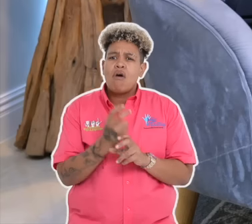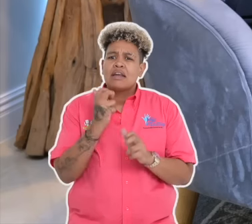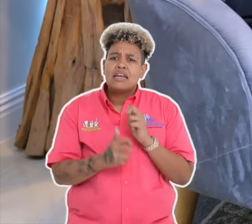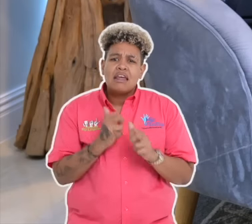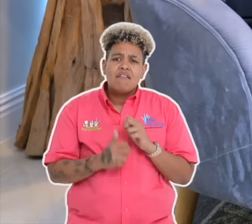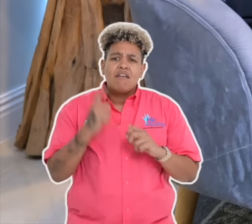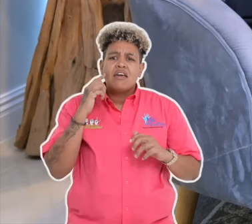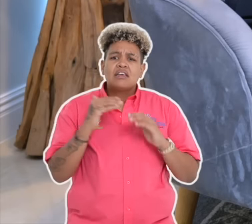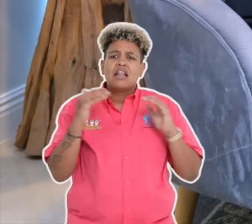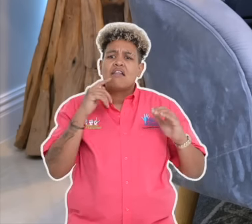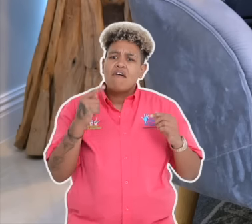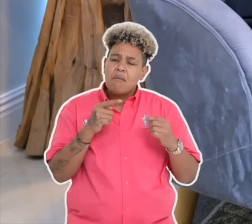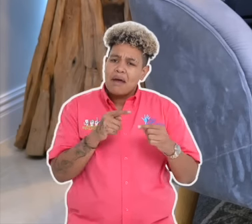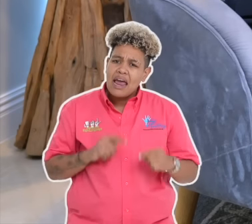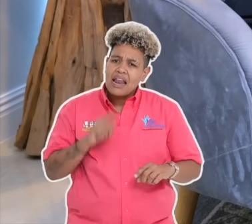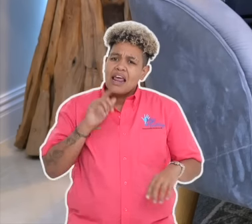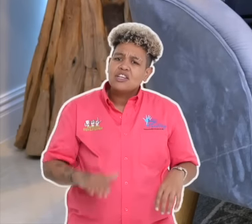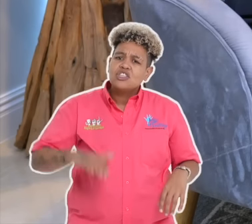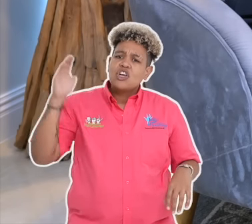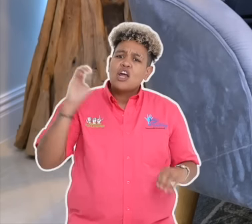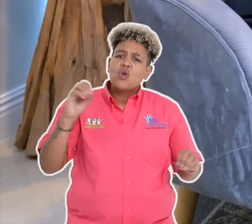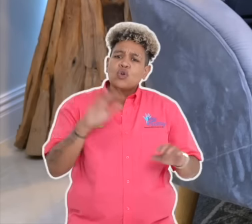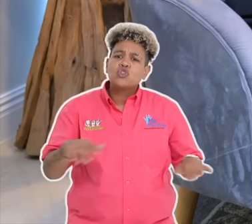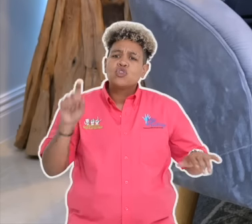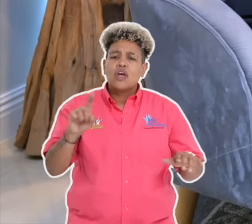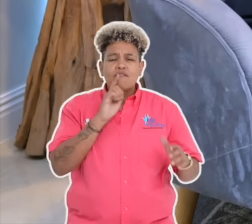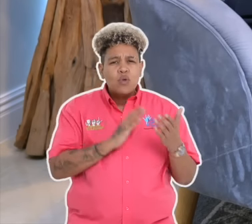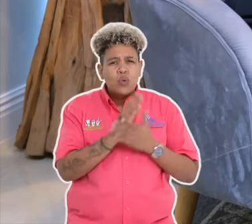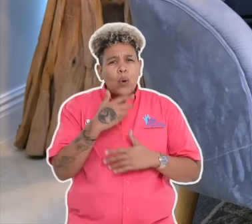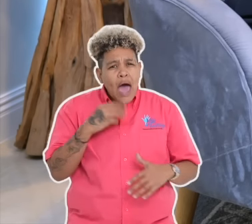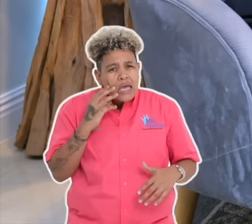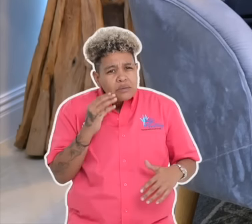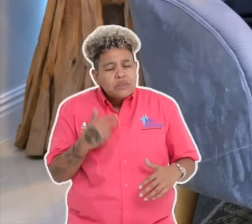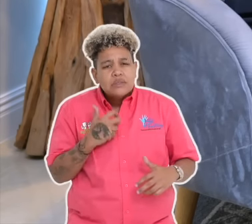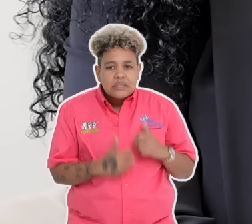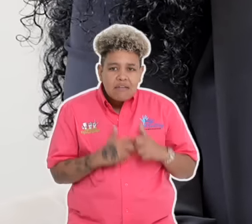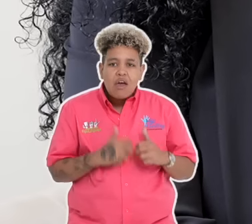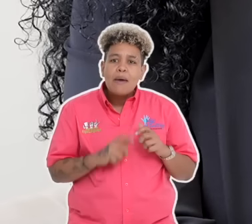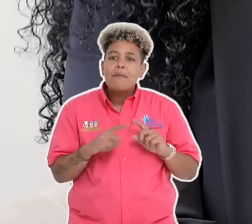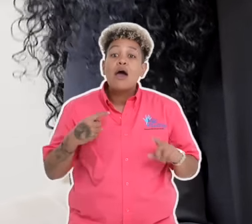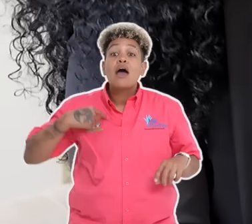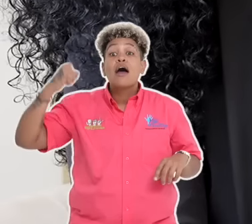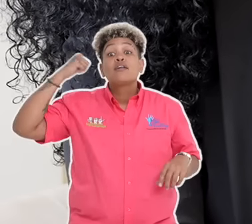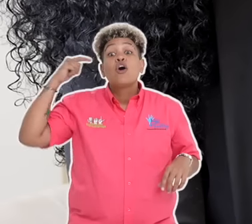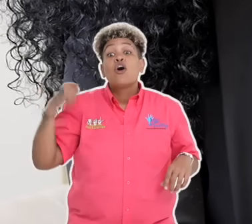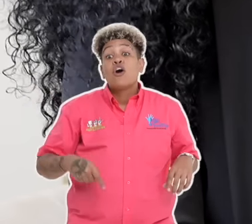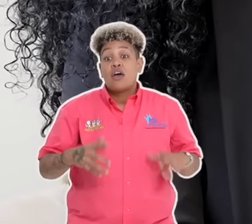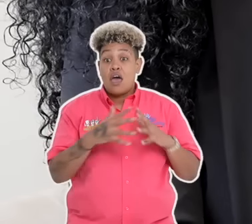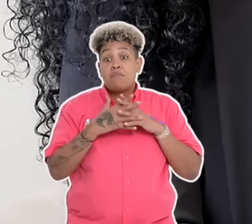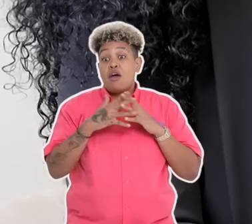difficult, because I started going through a certain level of pain as a child that no children should ever have to go through. Yeah. But I thought